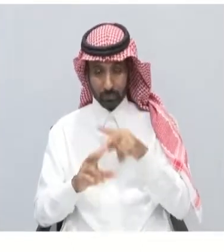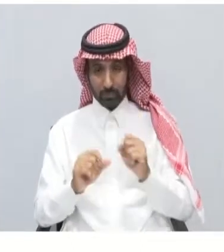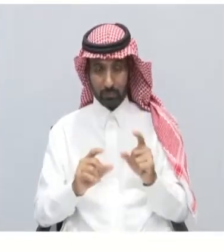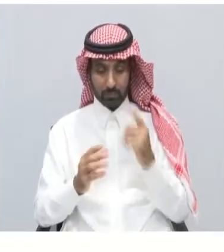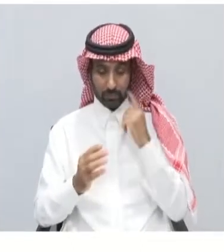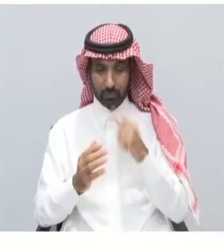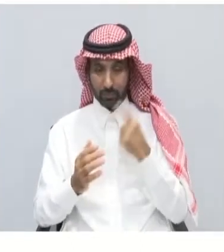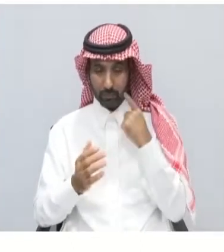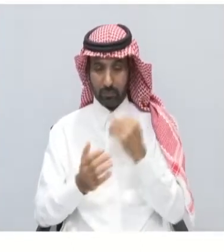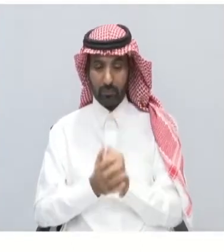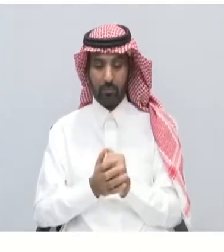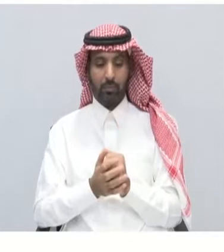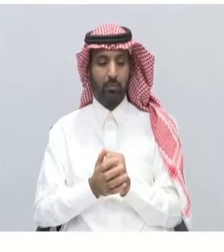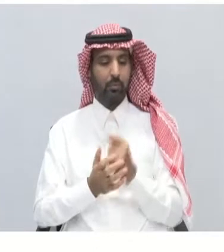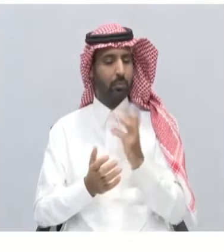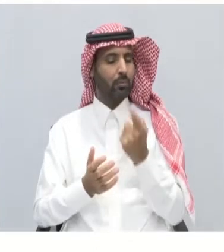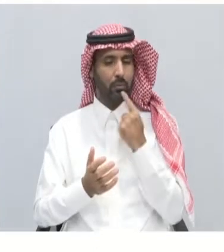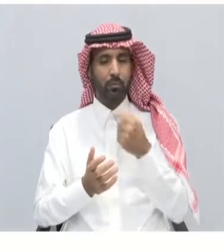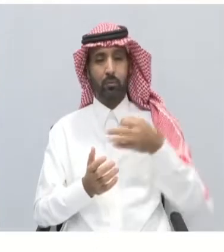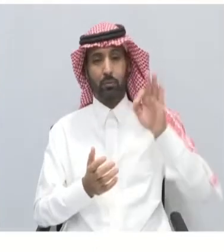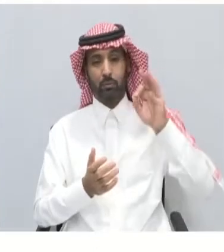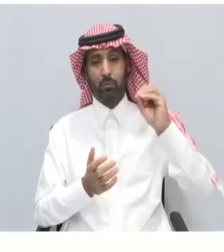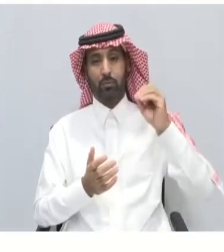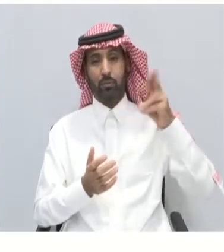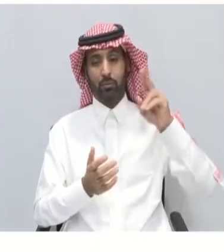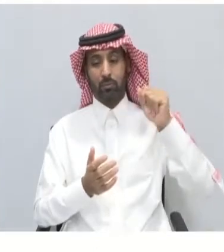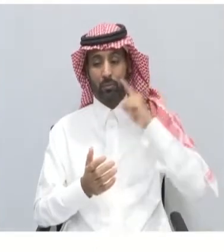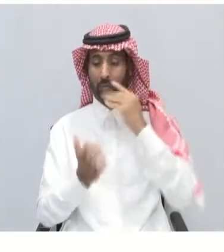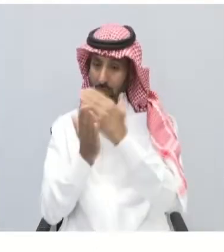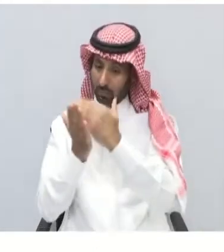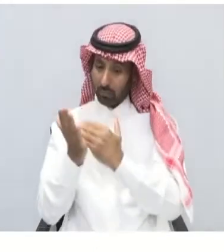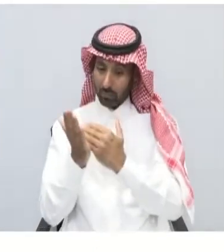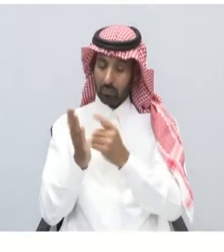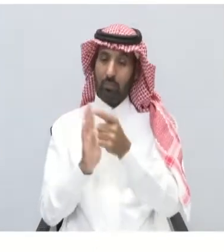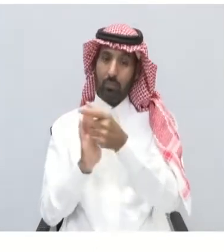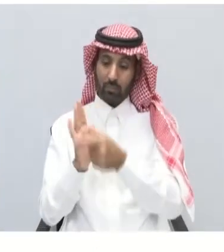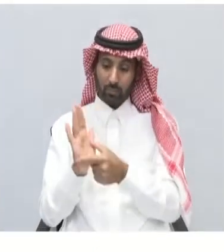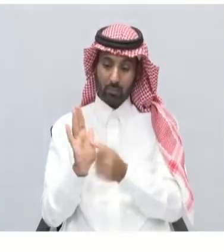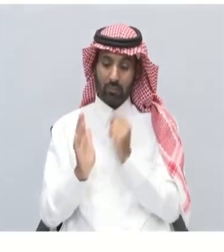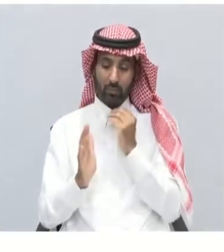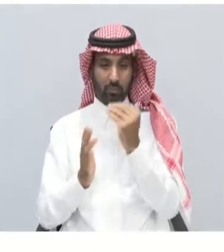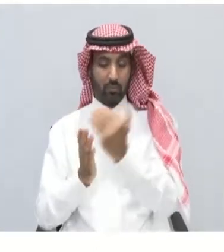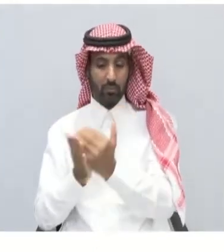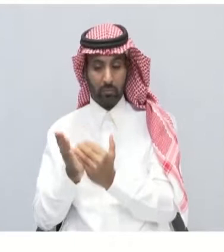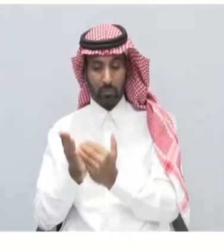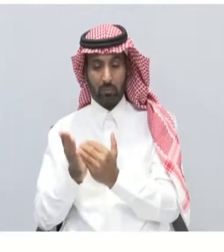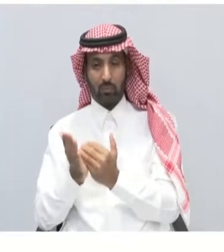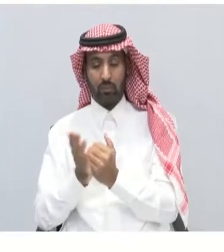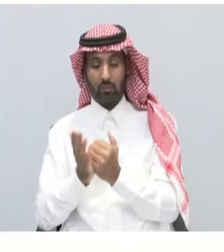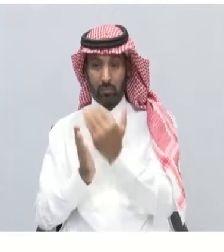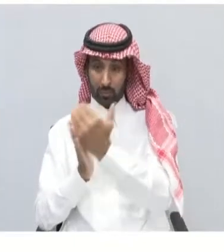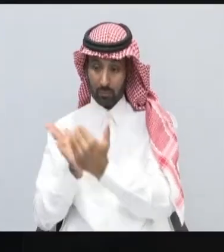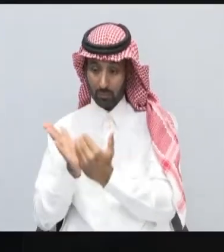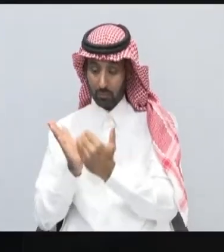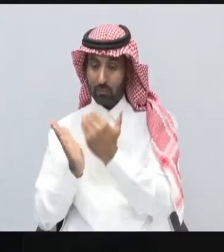here, forum. What does forum mean? What do you think? Here, all of this, this is the forum. It's